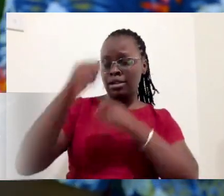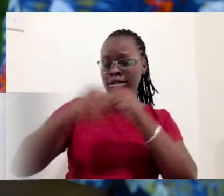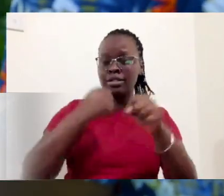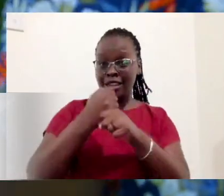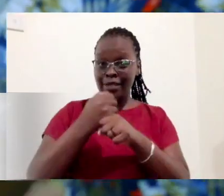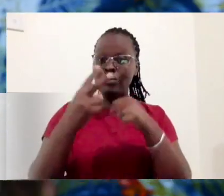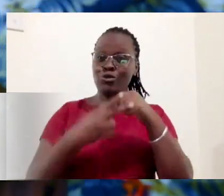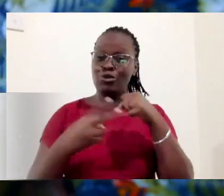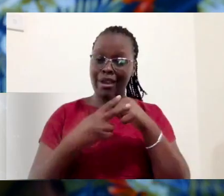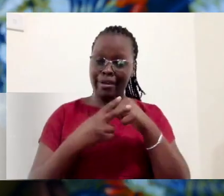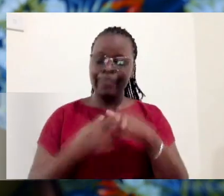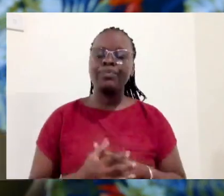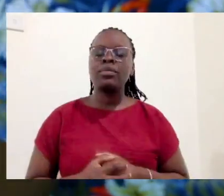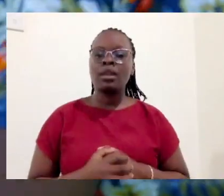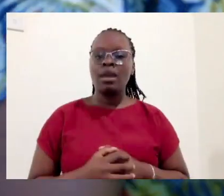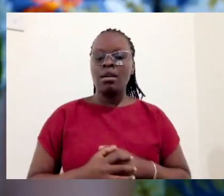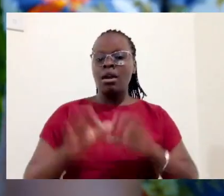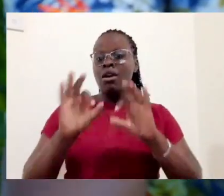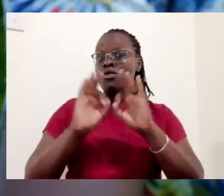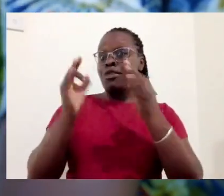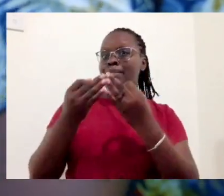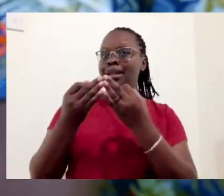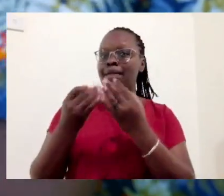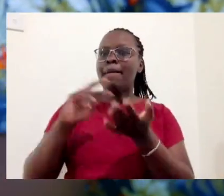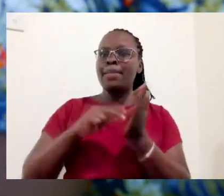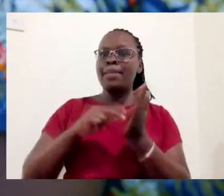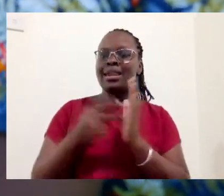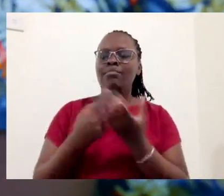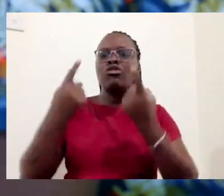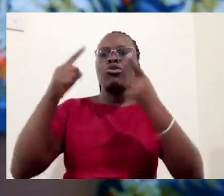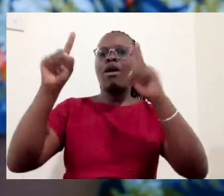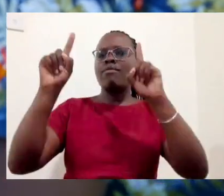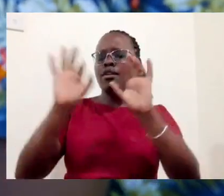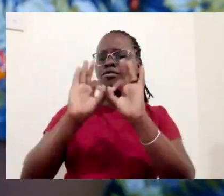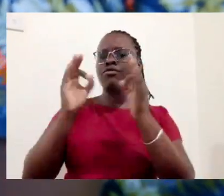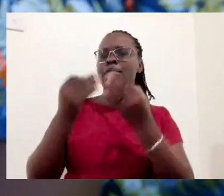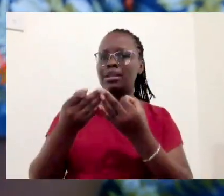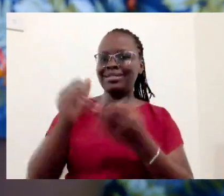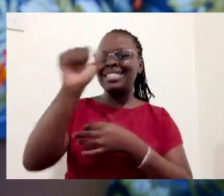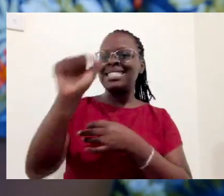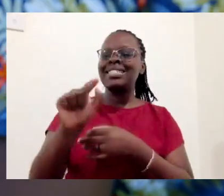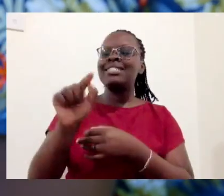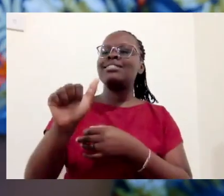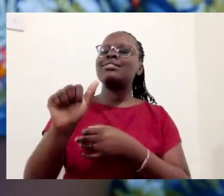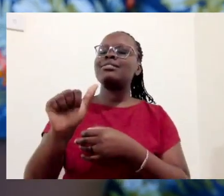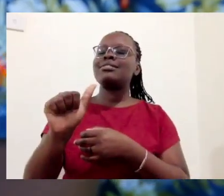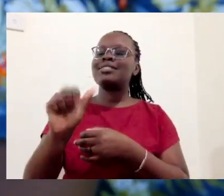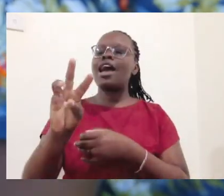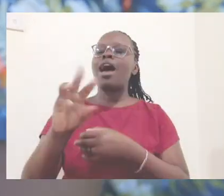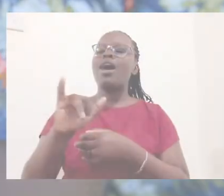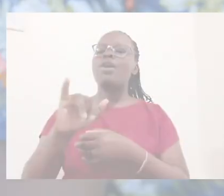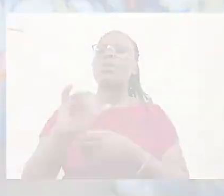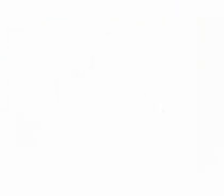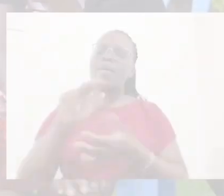July. And Familia Stawi means thriving families. So the main reason for starting